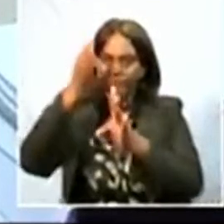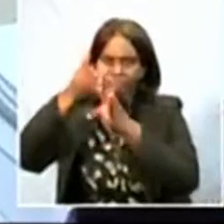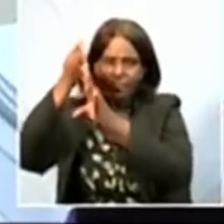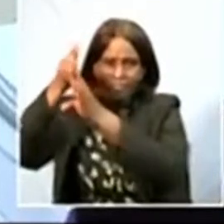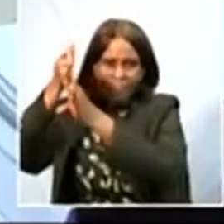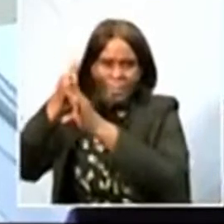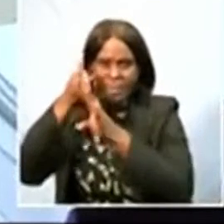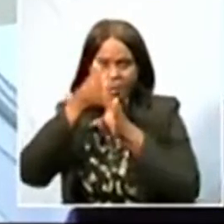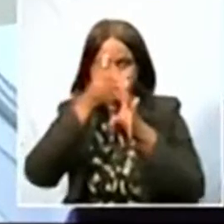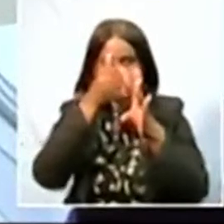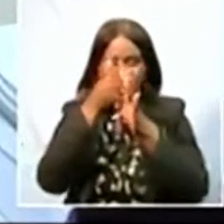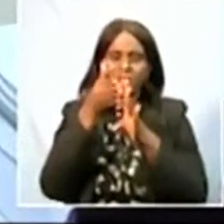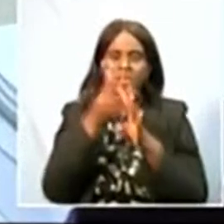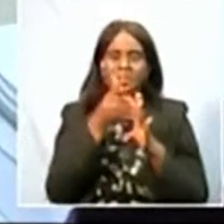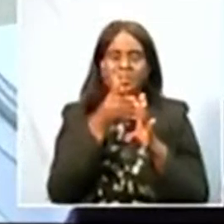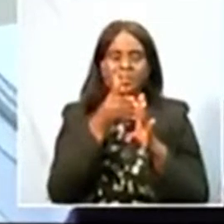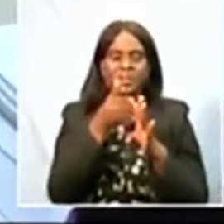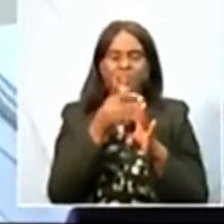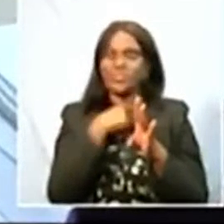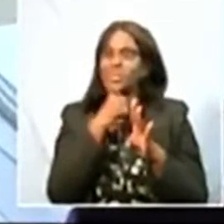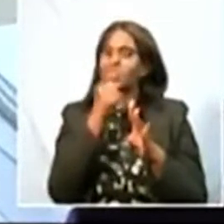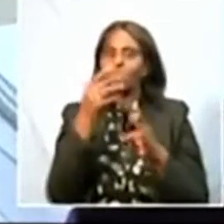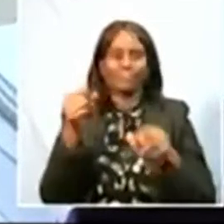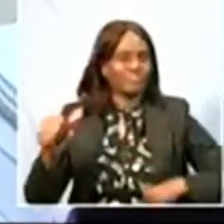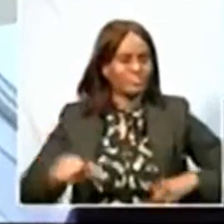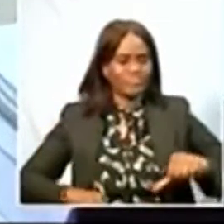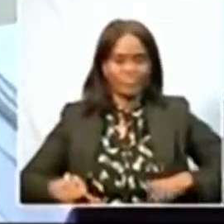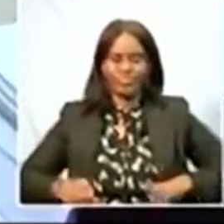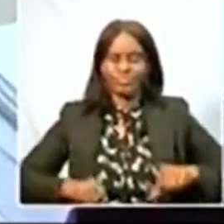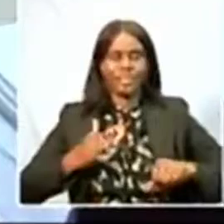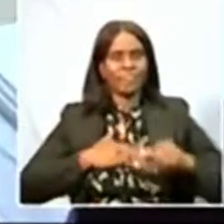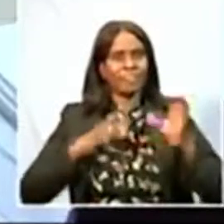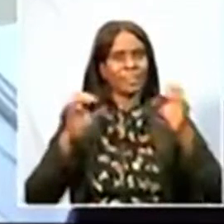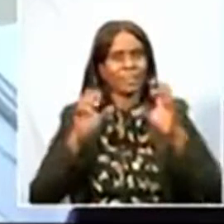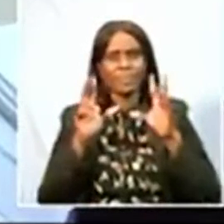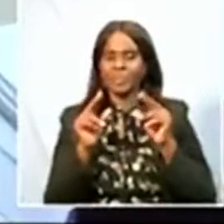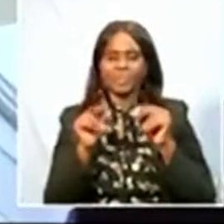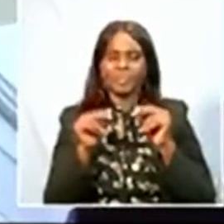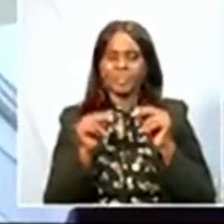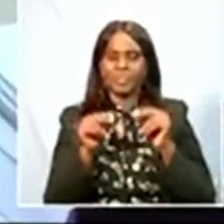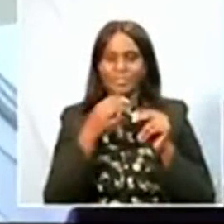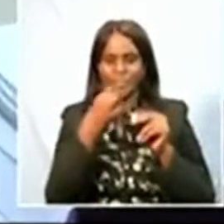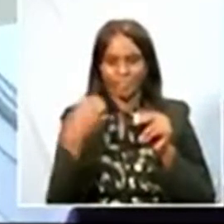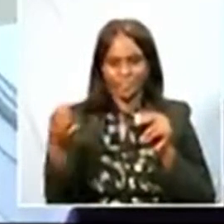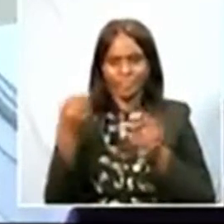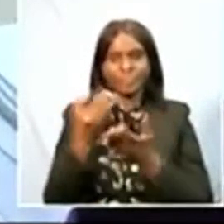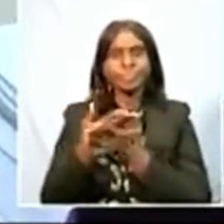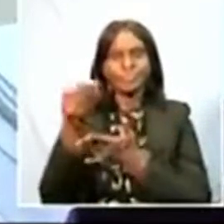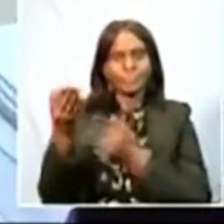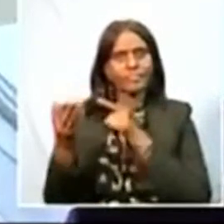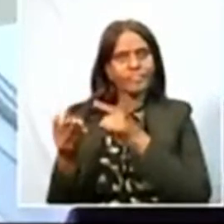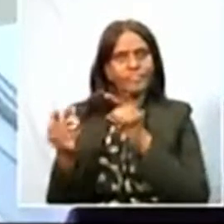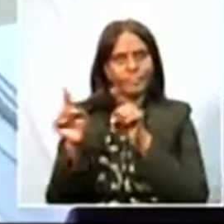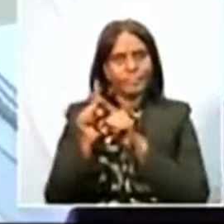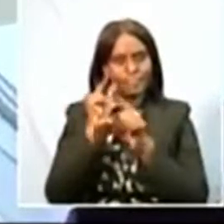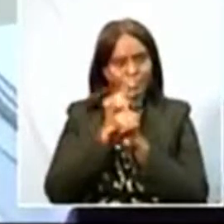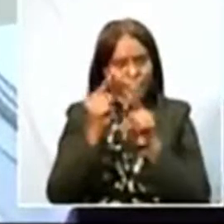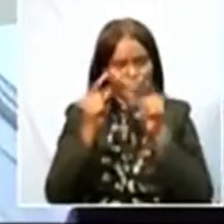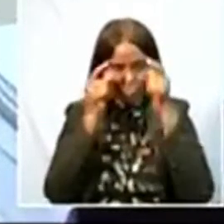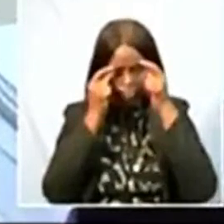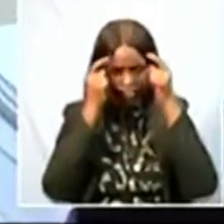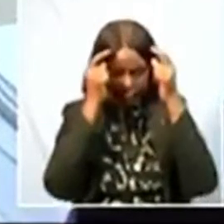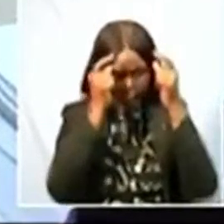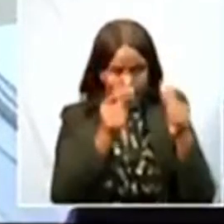direct? I don't want to boast about my council. Equipment they buy and they just hand